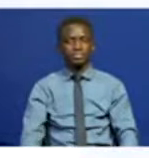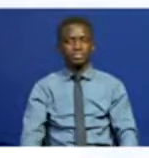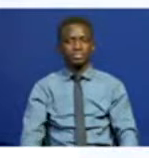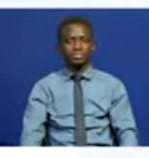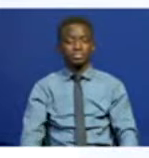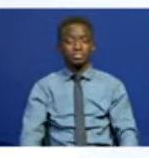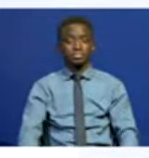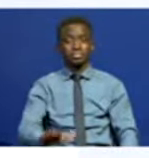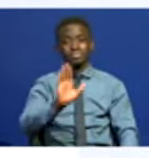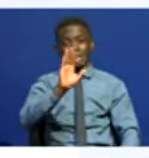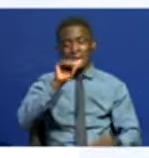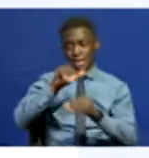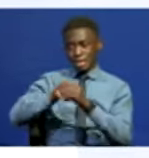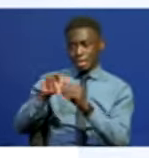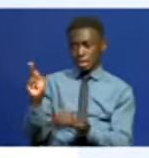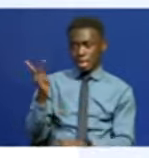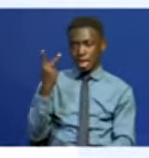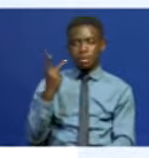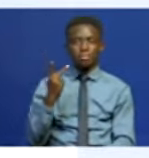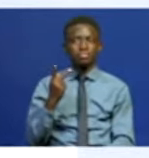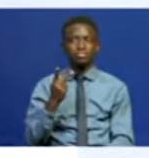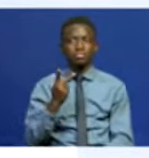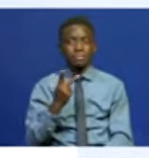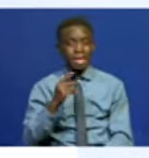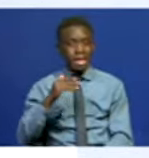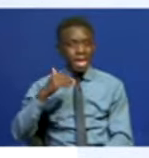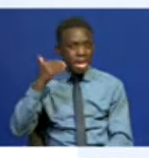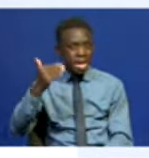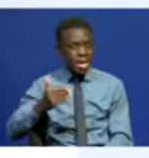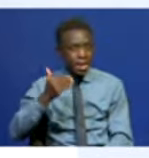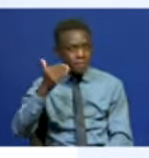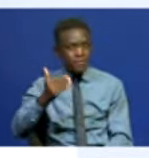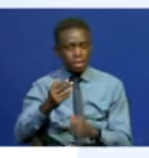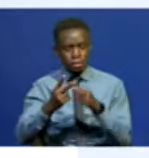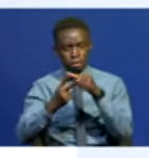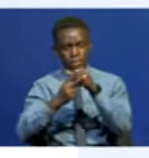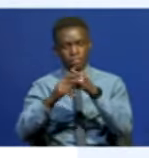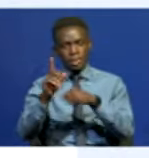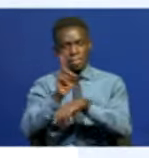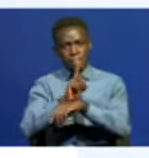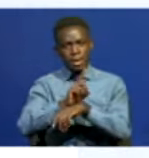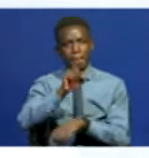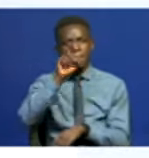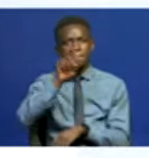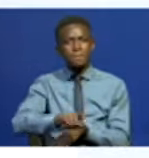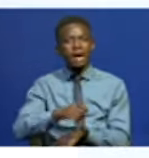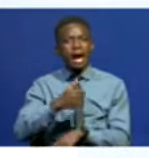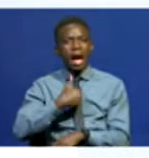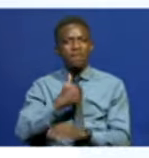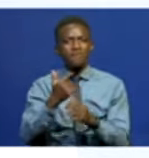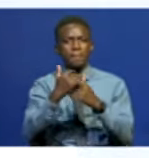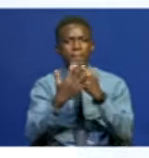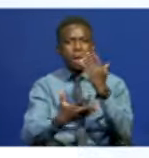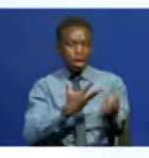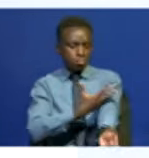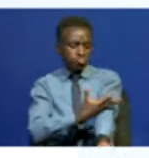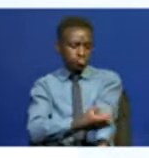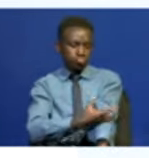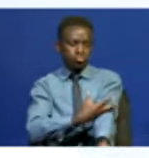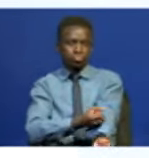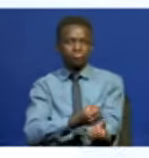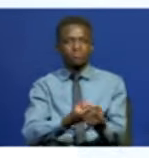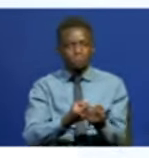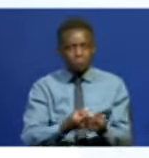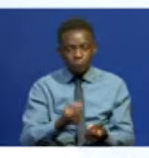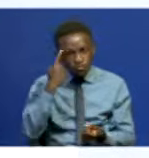In Kenya, every 7 minutes, there must be a donation going on in an hospital. And we